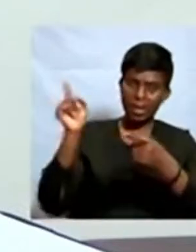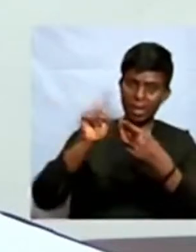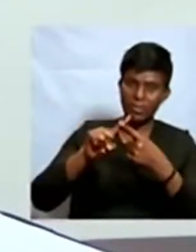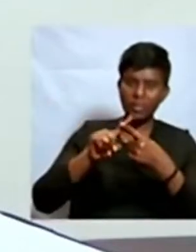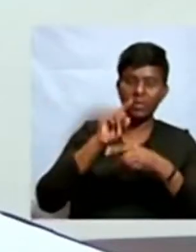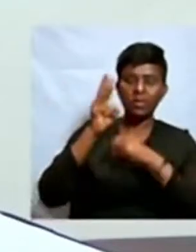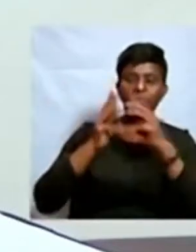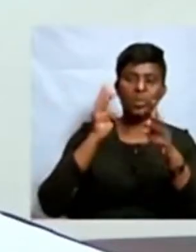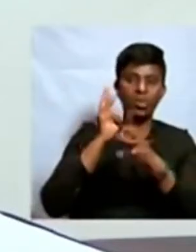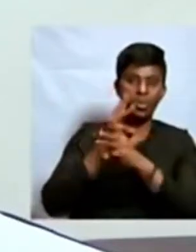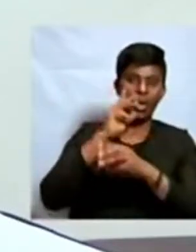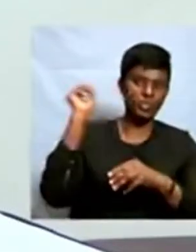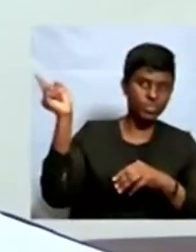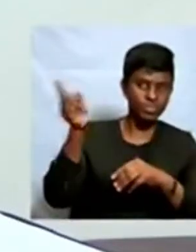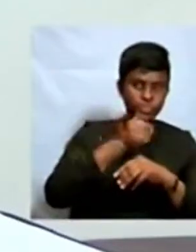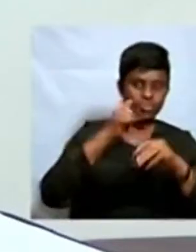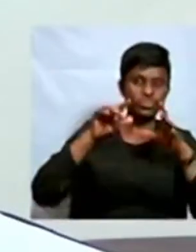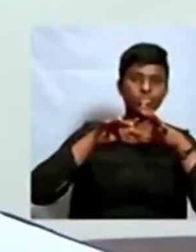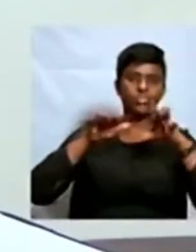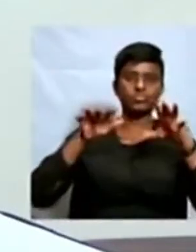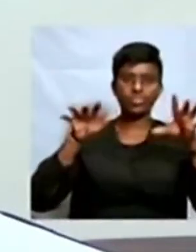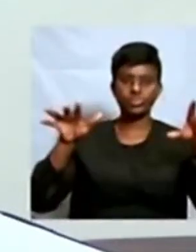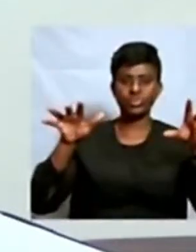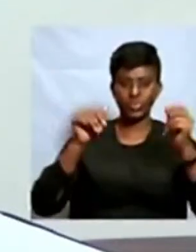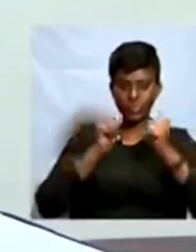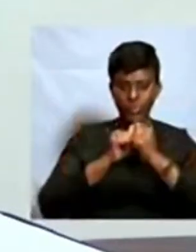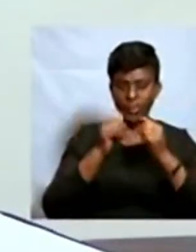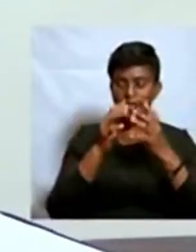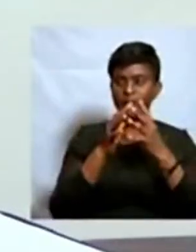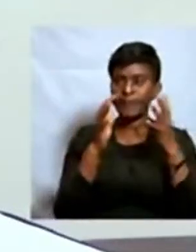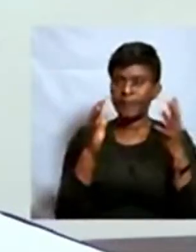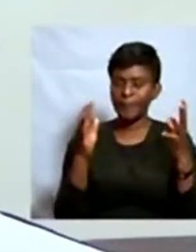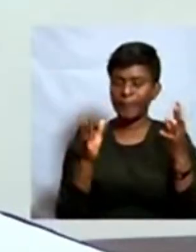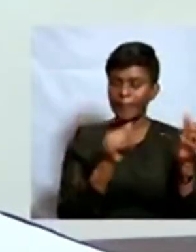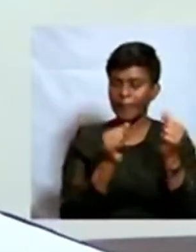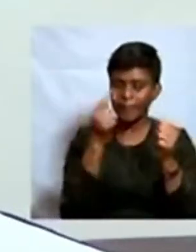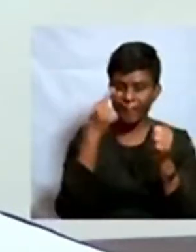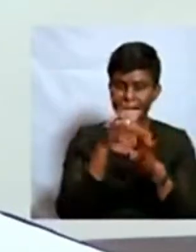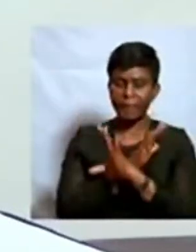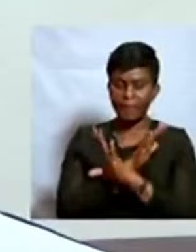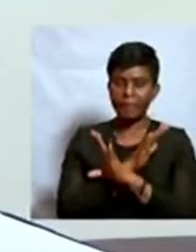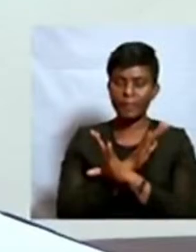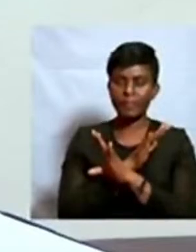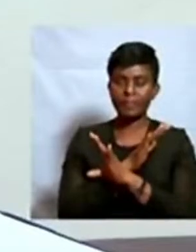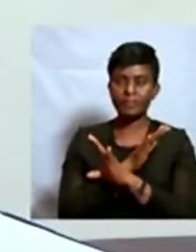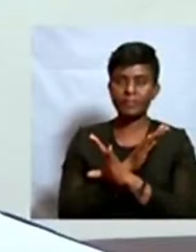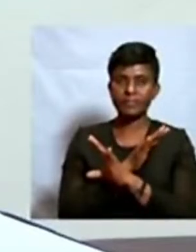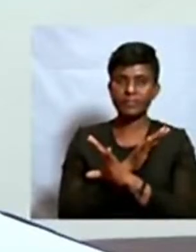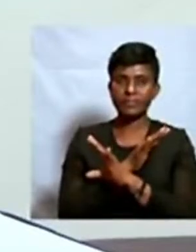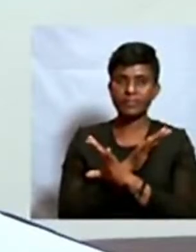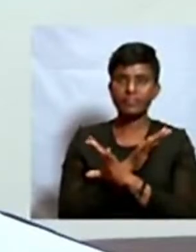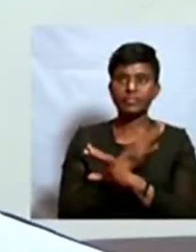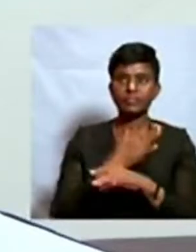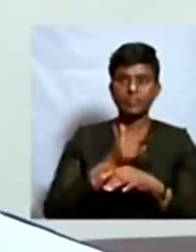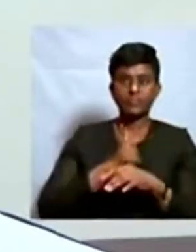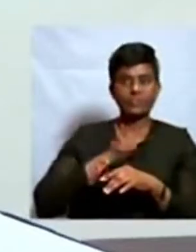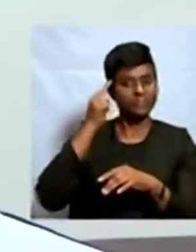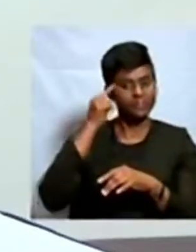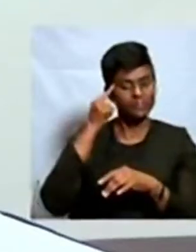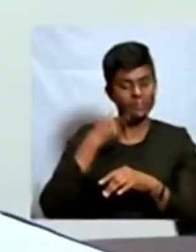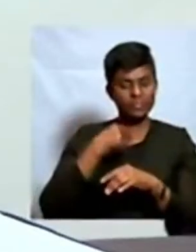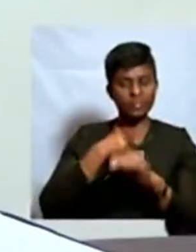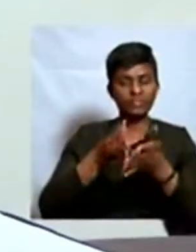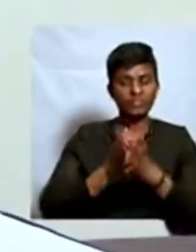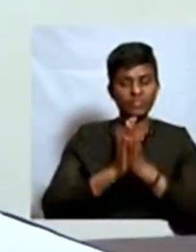a worldwide network. In terms of the growth strategy for Zambia Airways, I think let me request